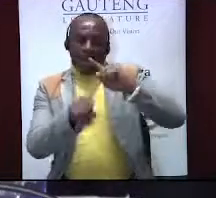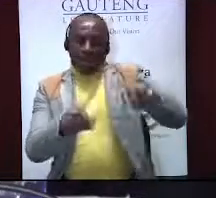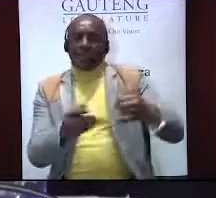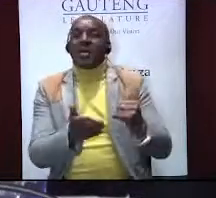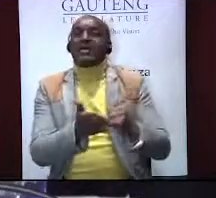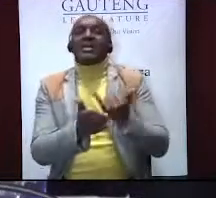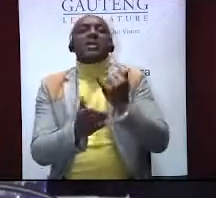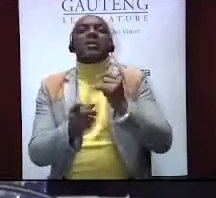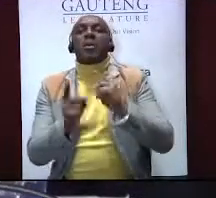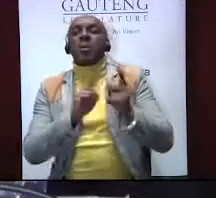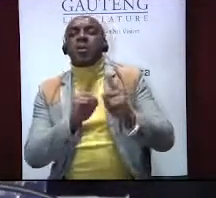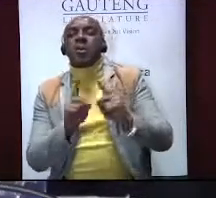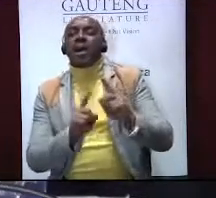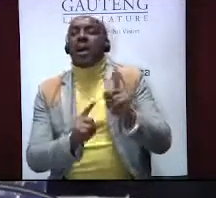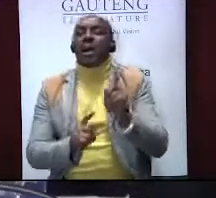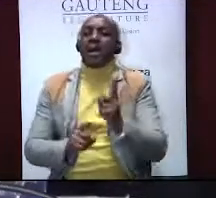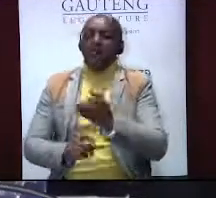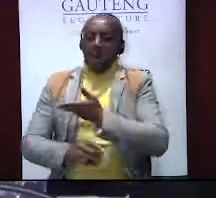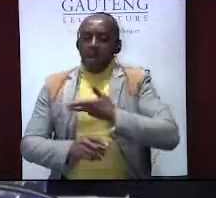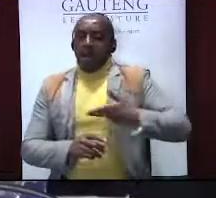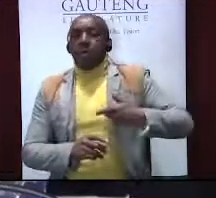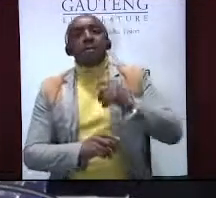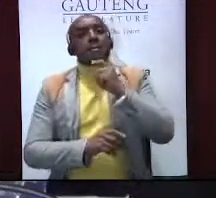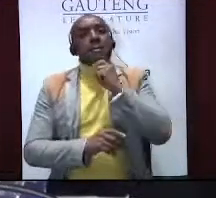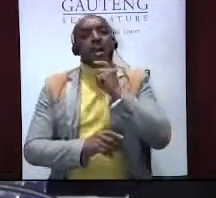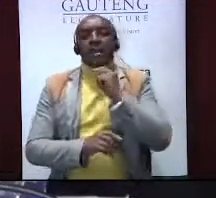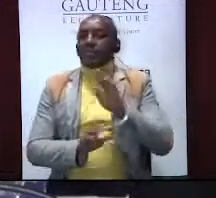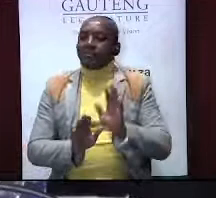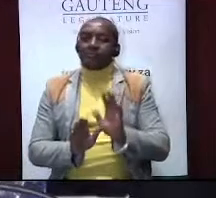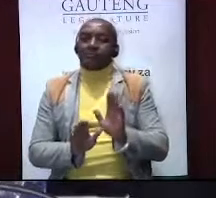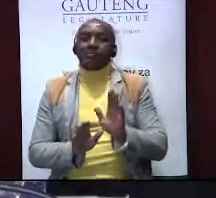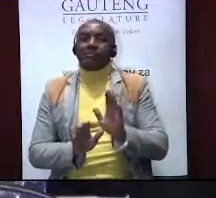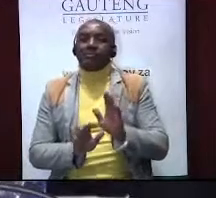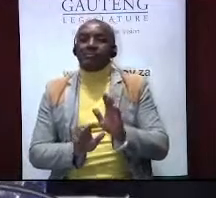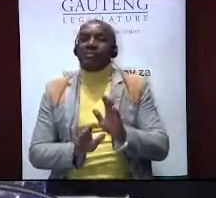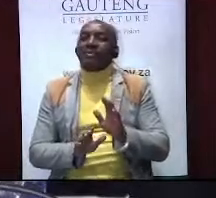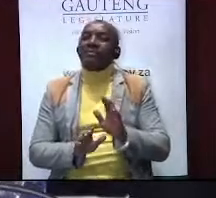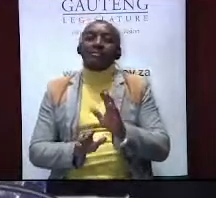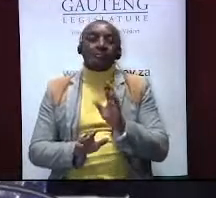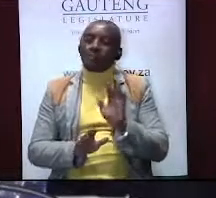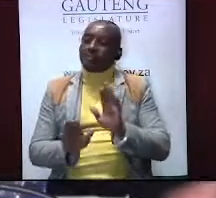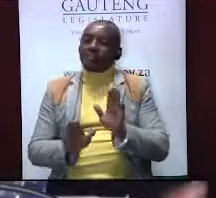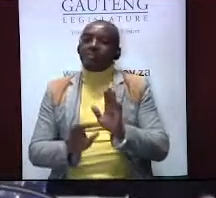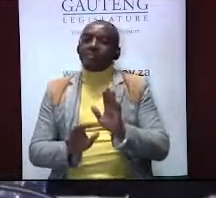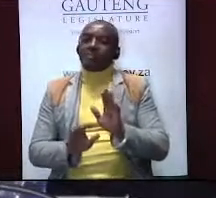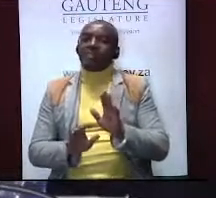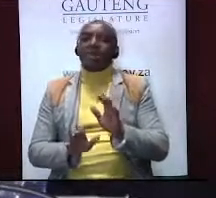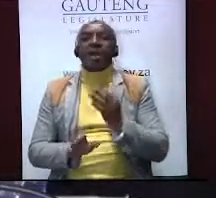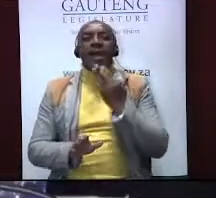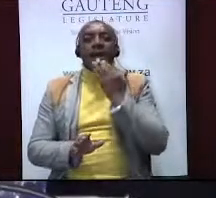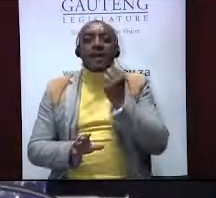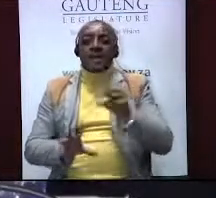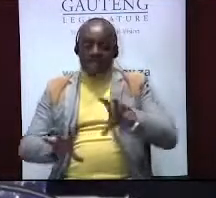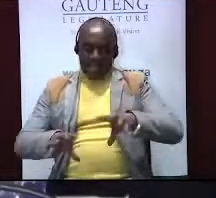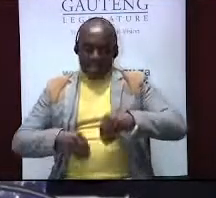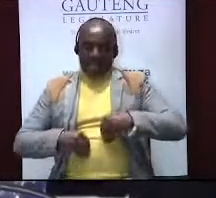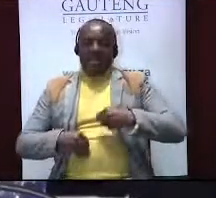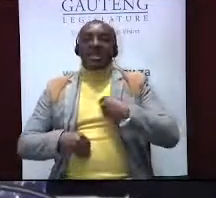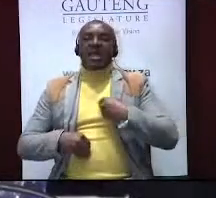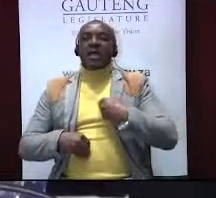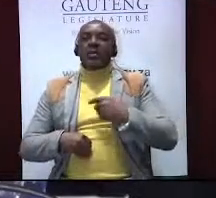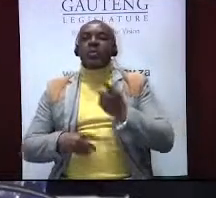talking about women and men. Allow me to put the women at the front